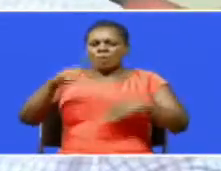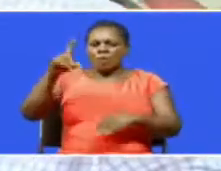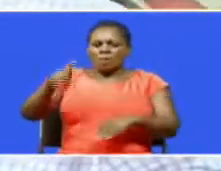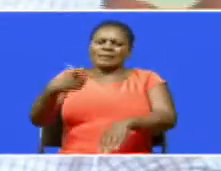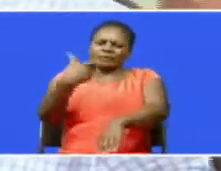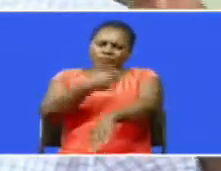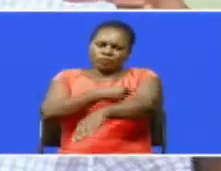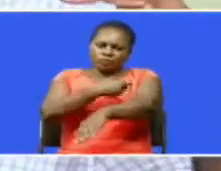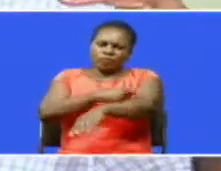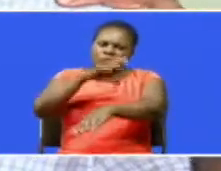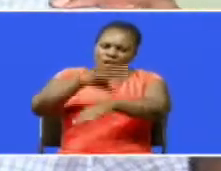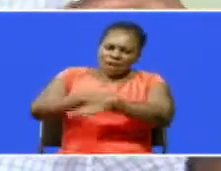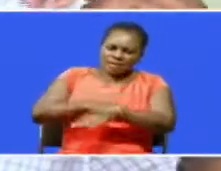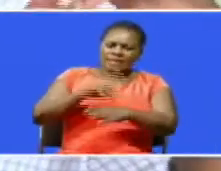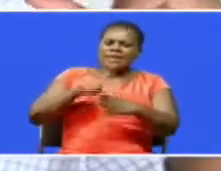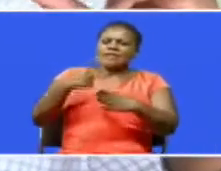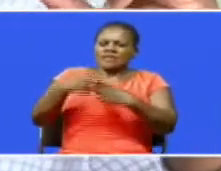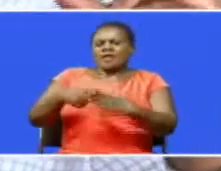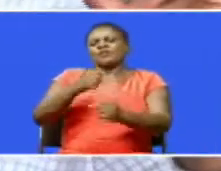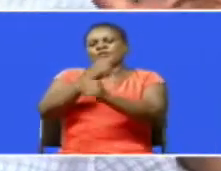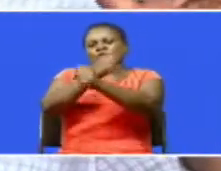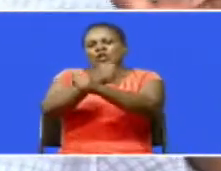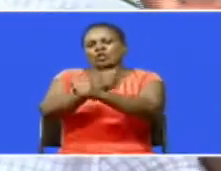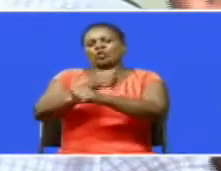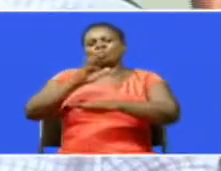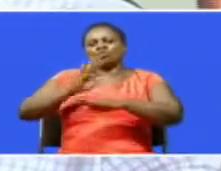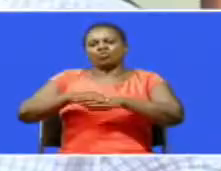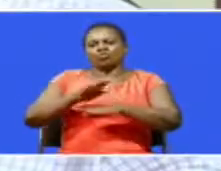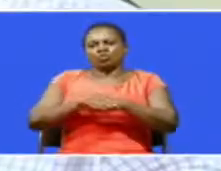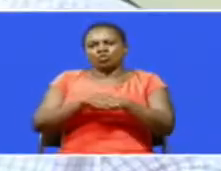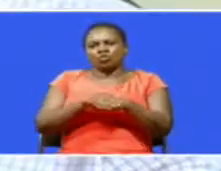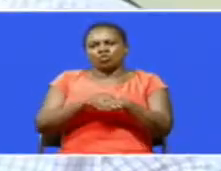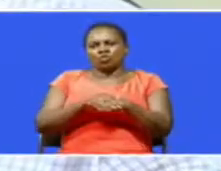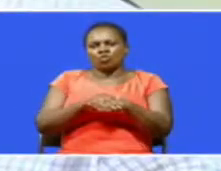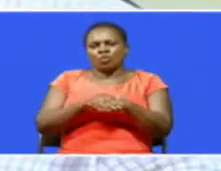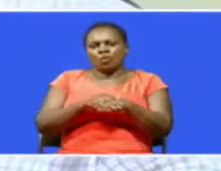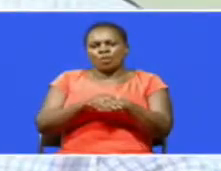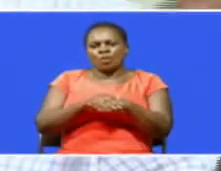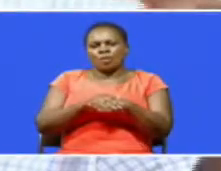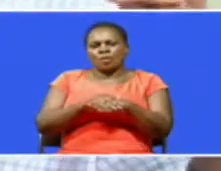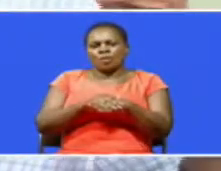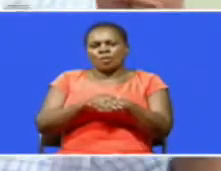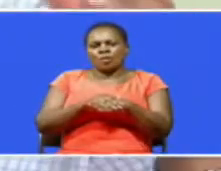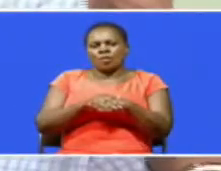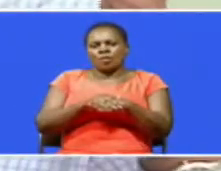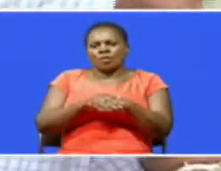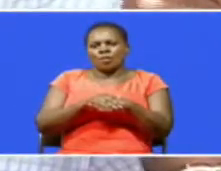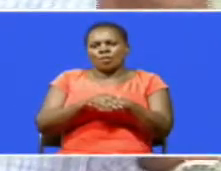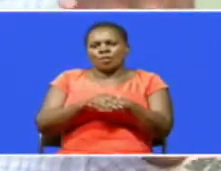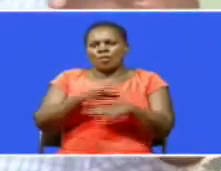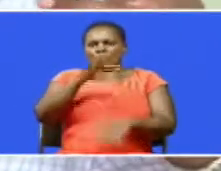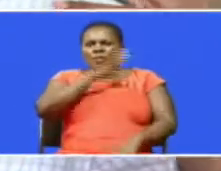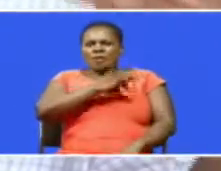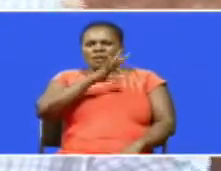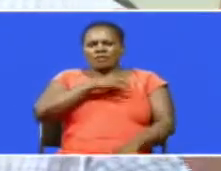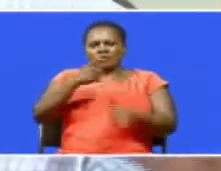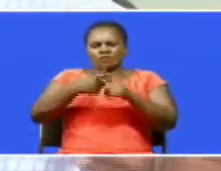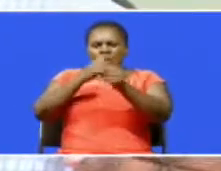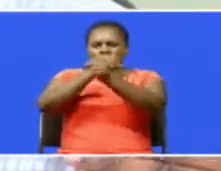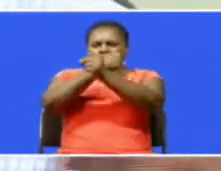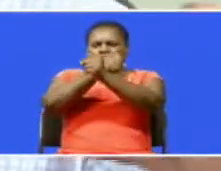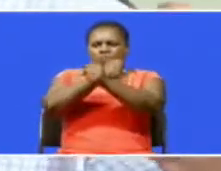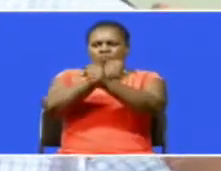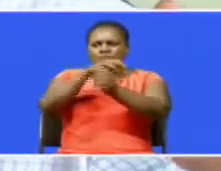are immunized, the less the chance that somebody is going to get a disease. So you sort of benefit from the